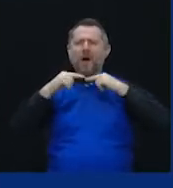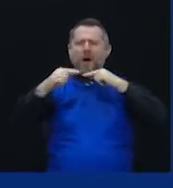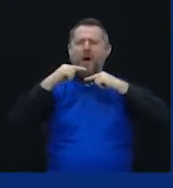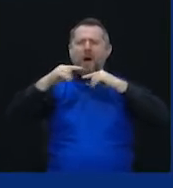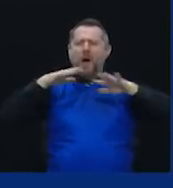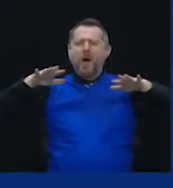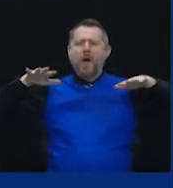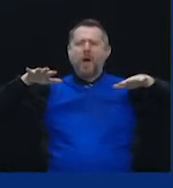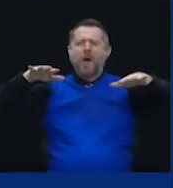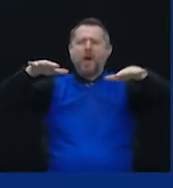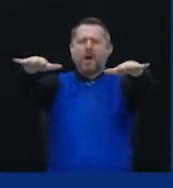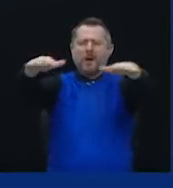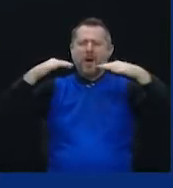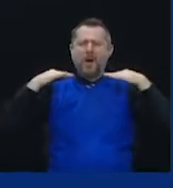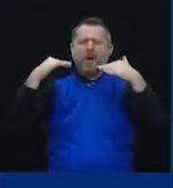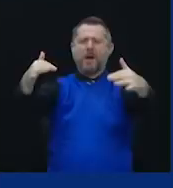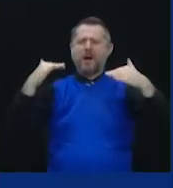see.